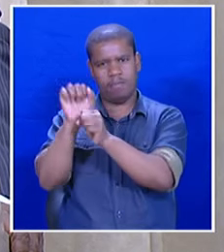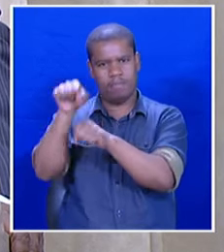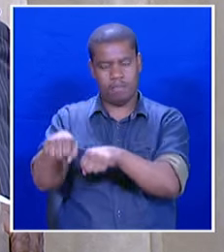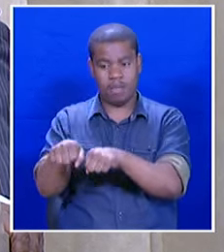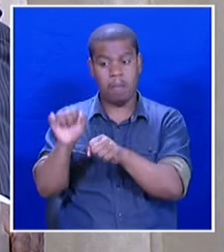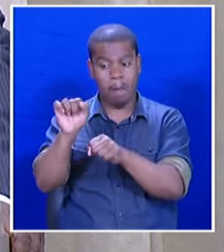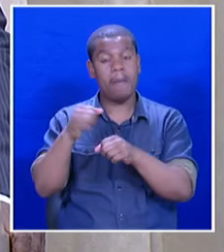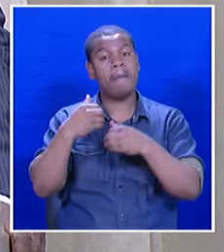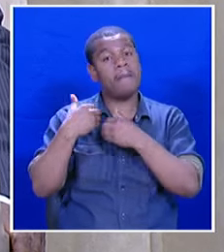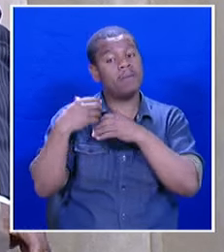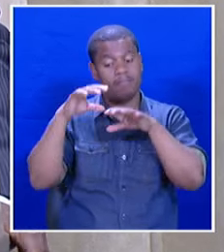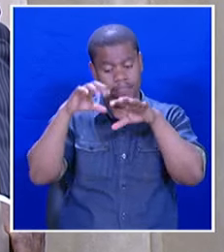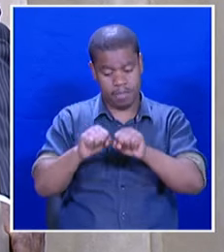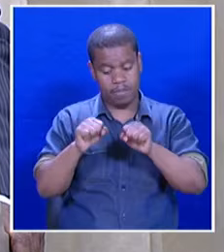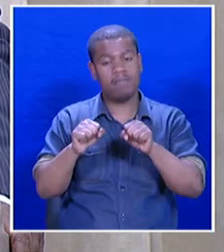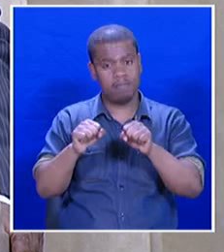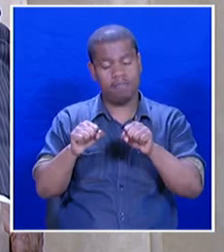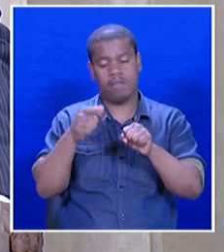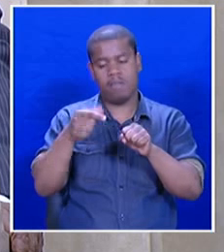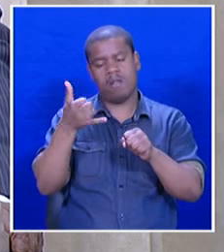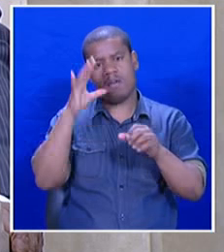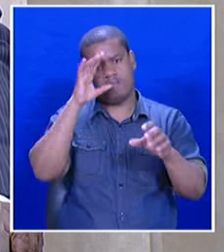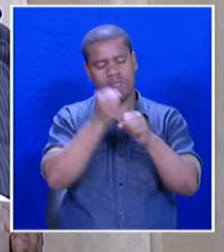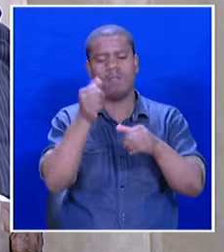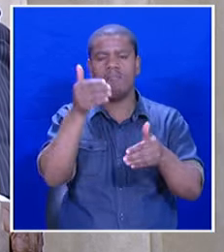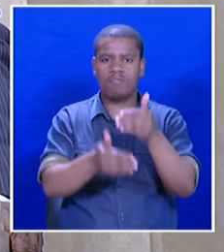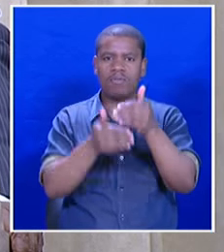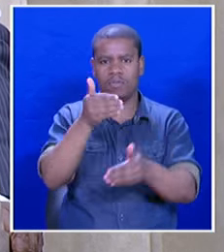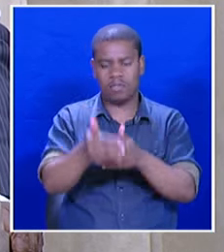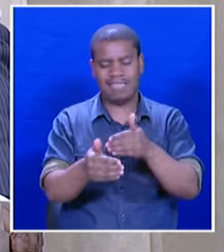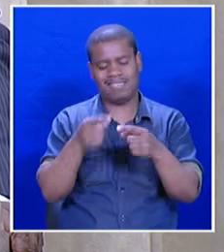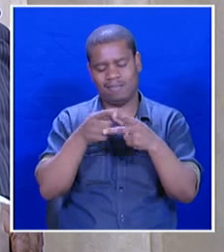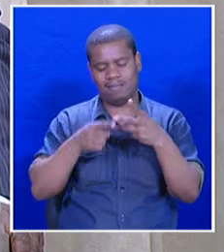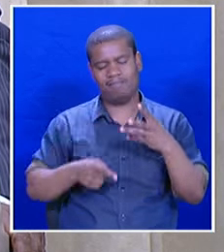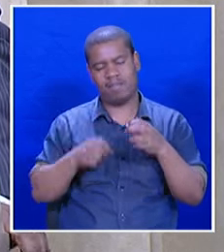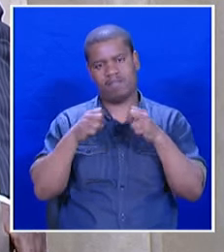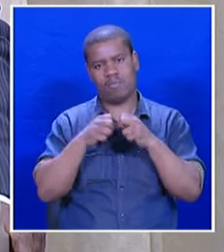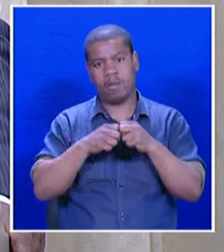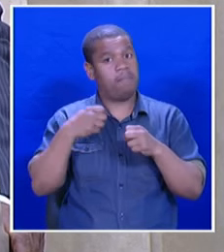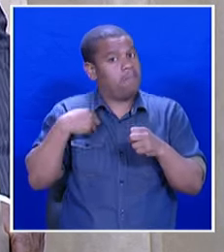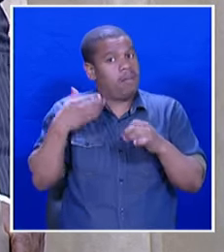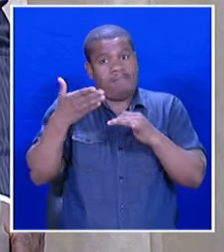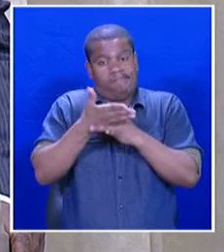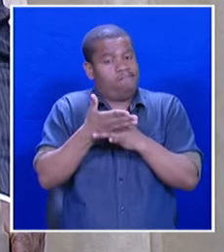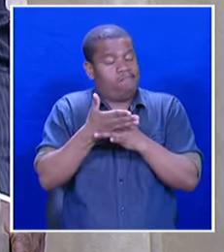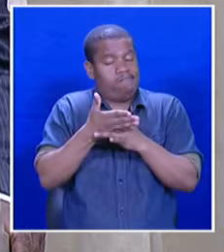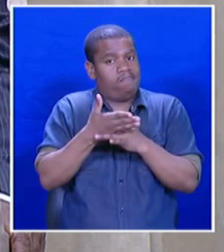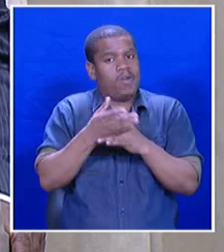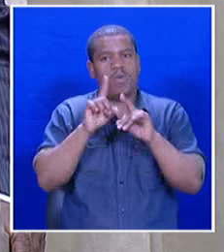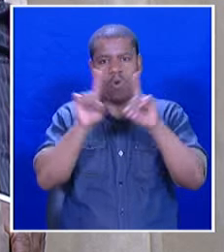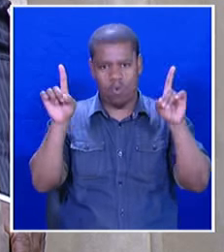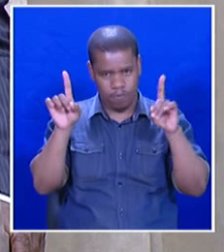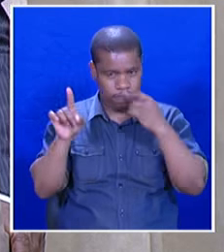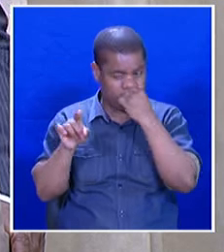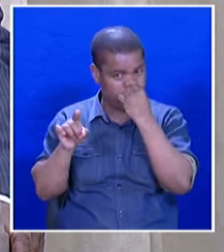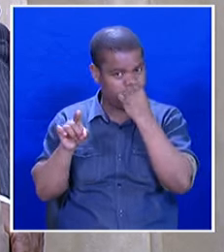the process of dealing with that, and I will not preempt what they are doing by